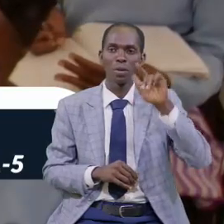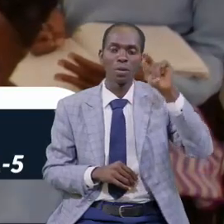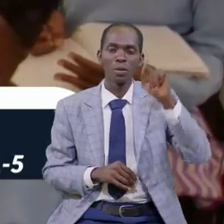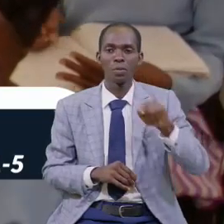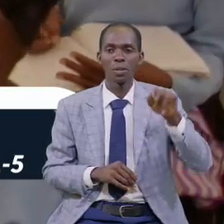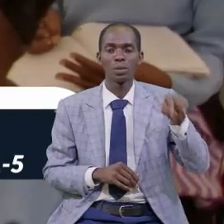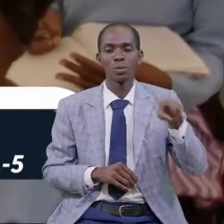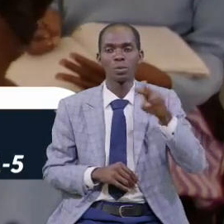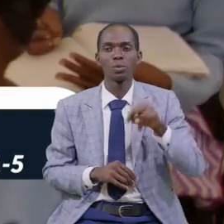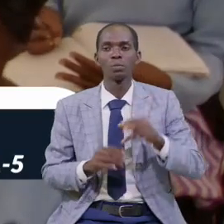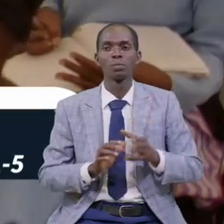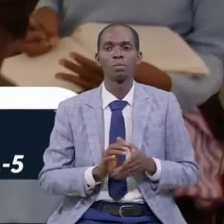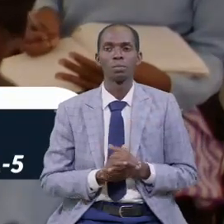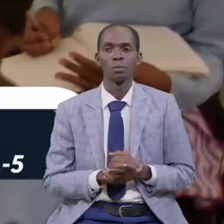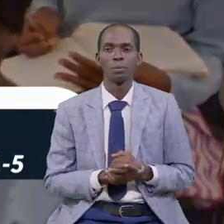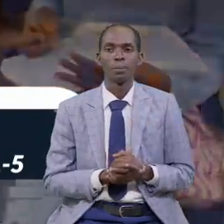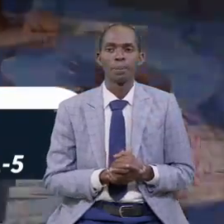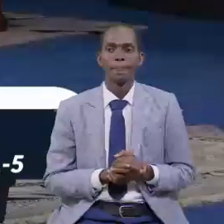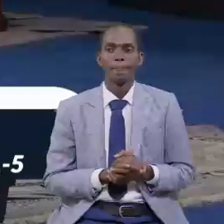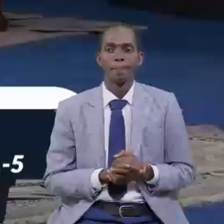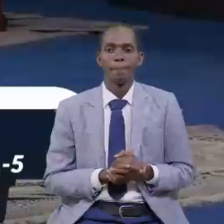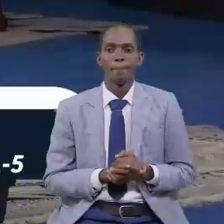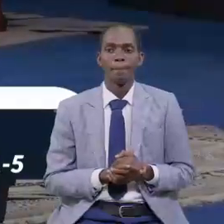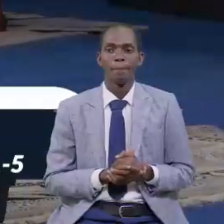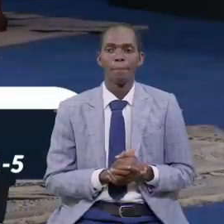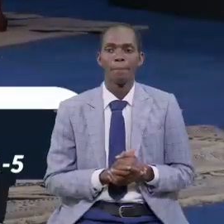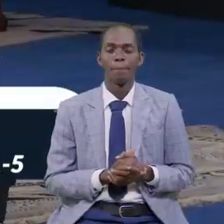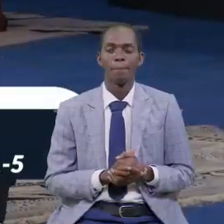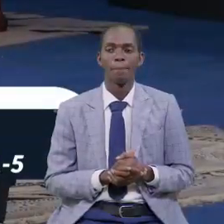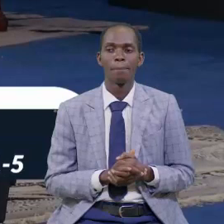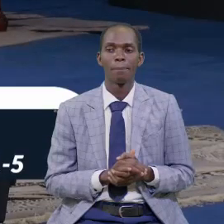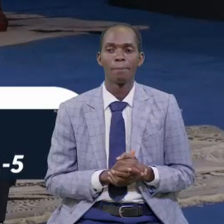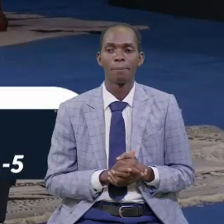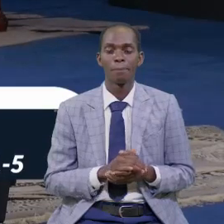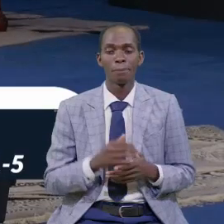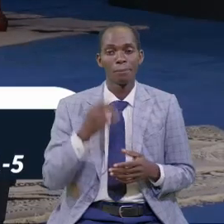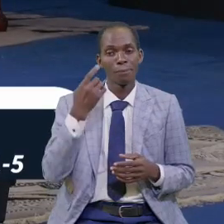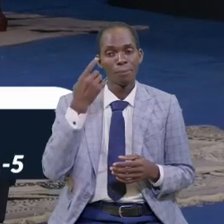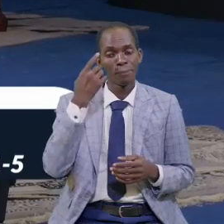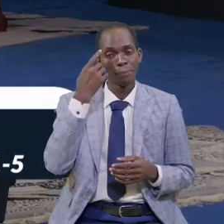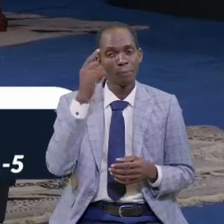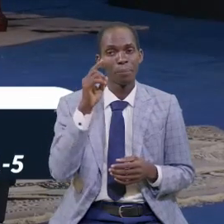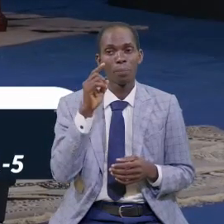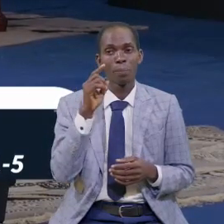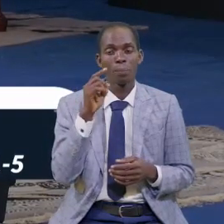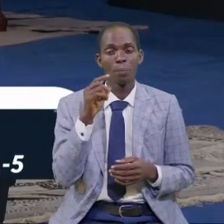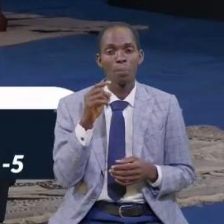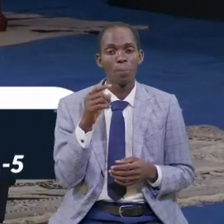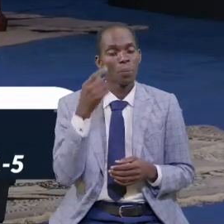5, verse 22. For the Father judgeth no